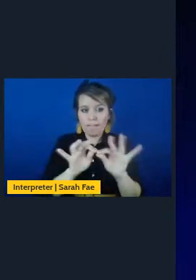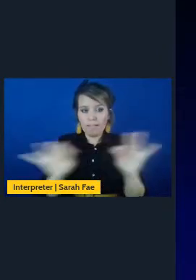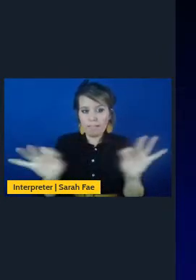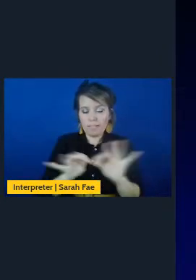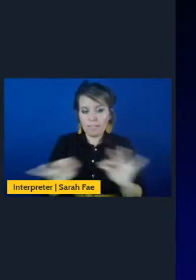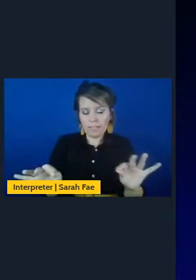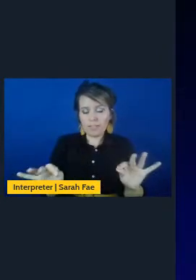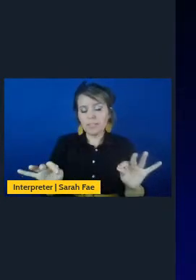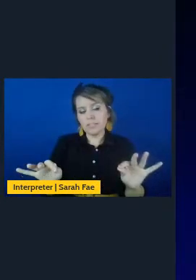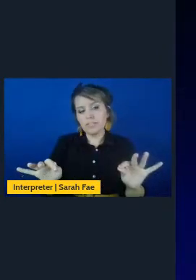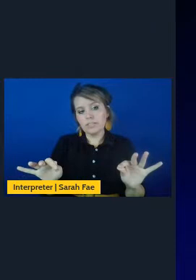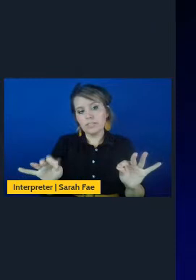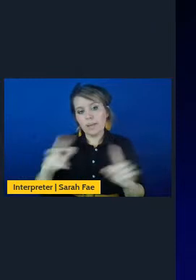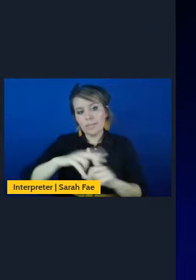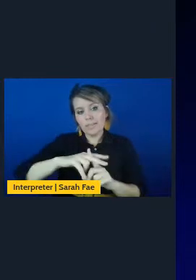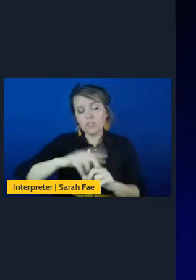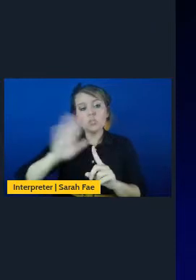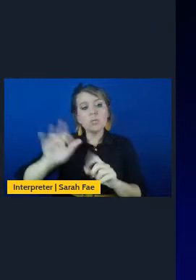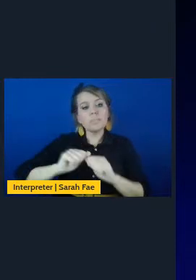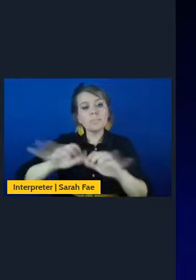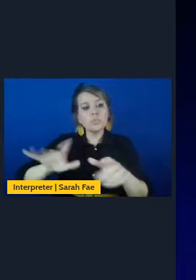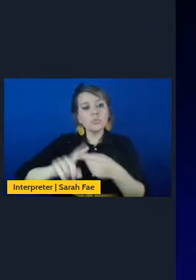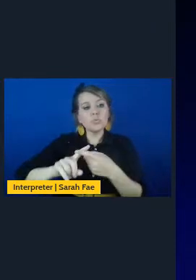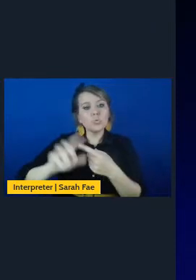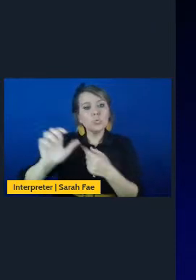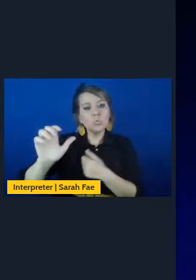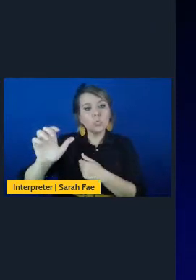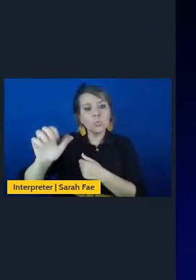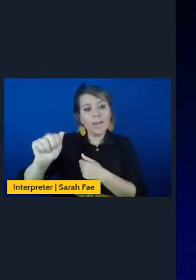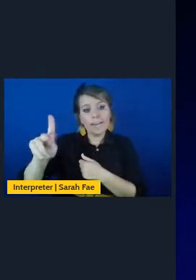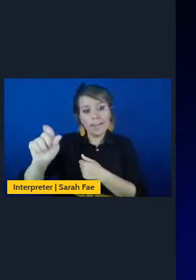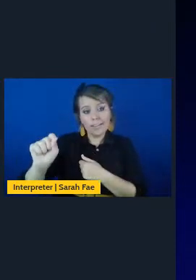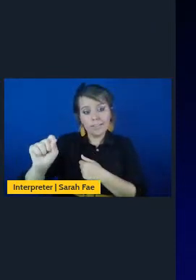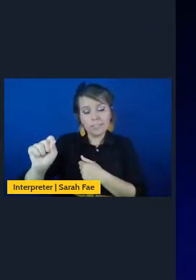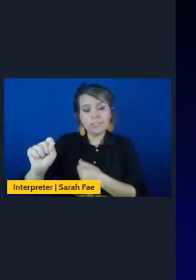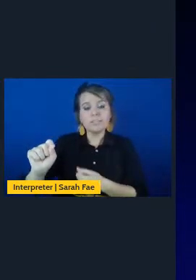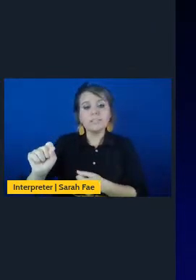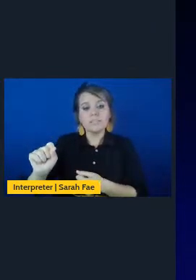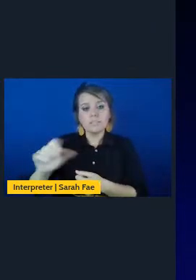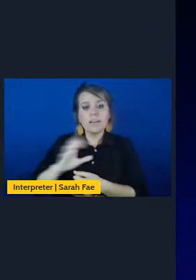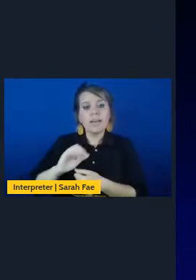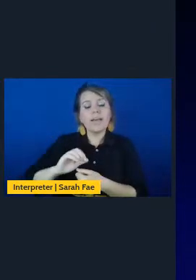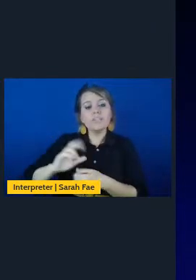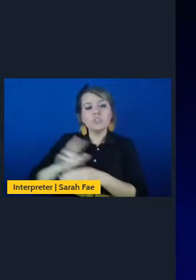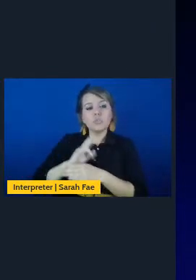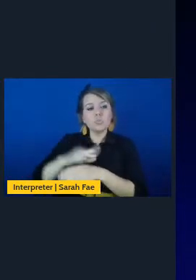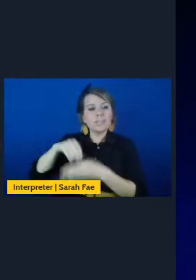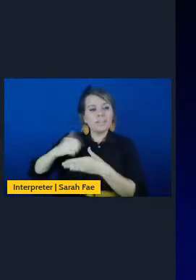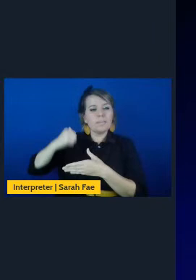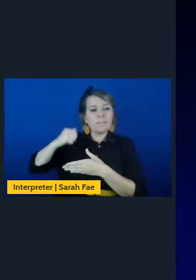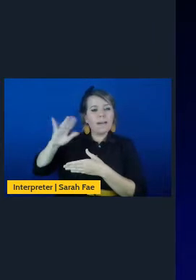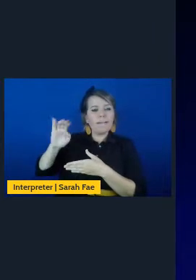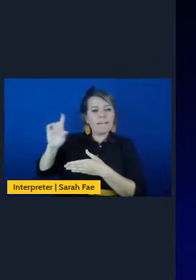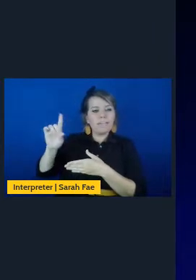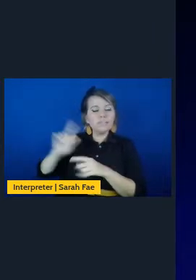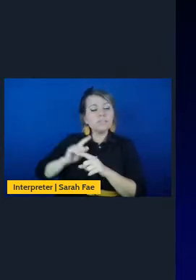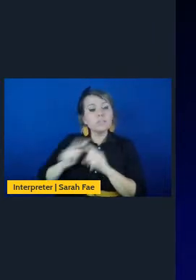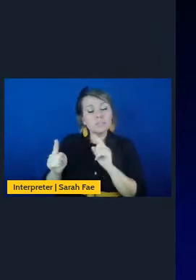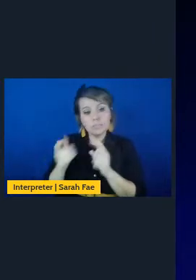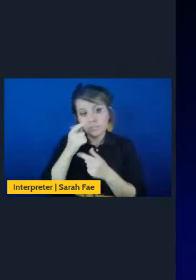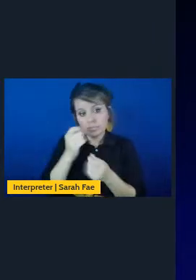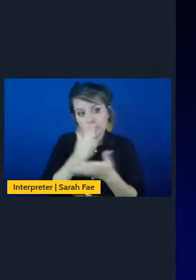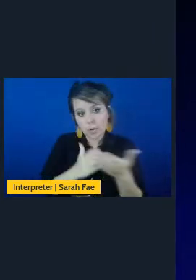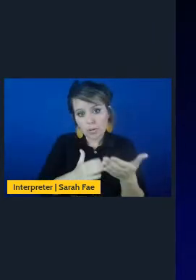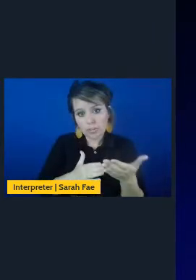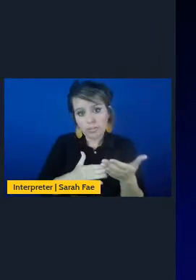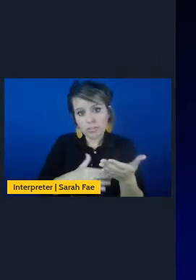which will be deployed to EKS, and it's going to use DynamoDB as the backend. But the interesting part here is